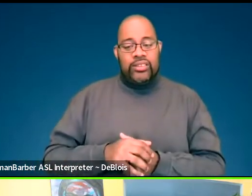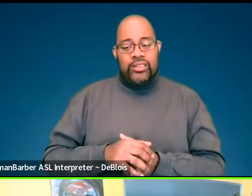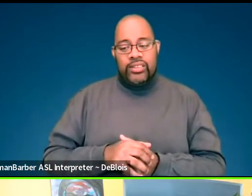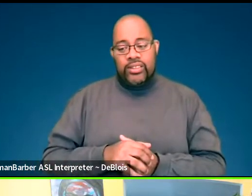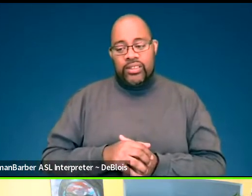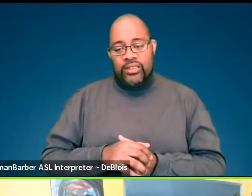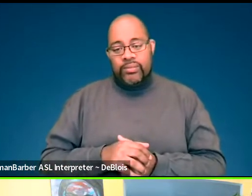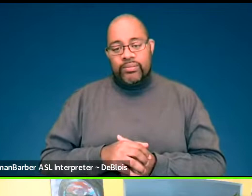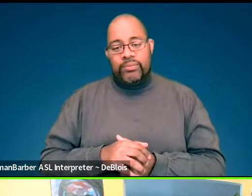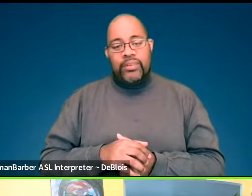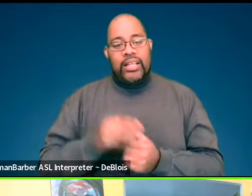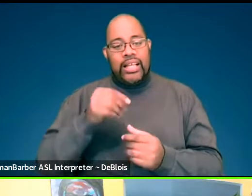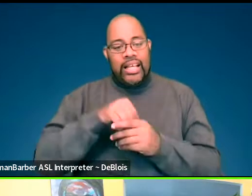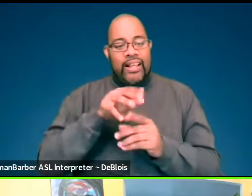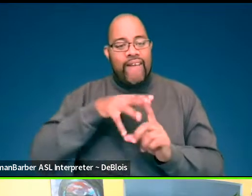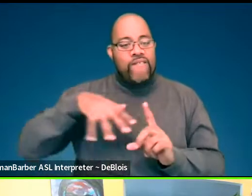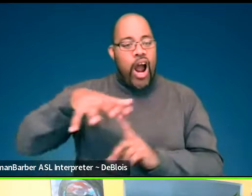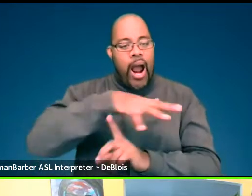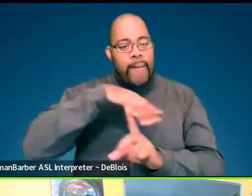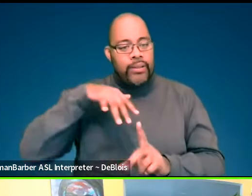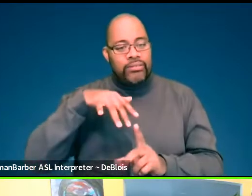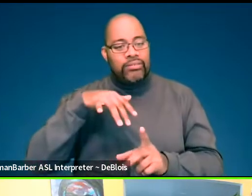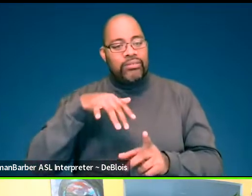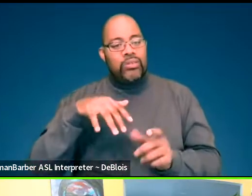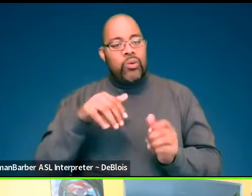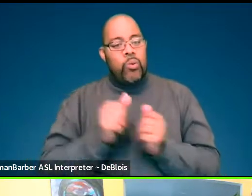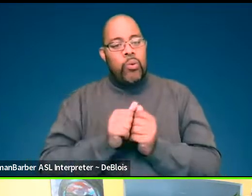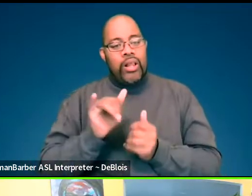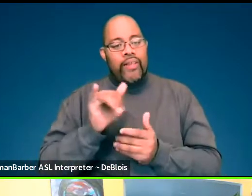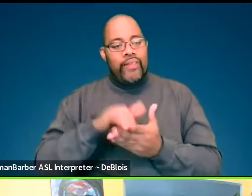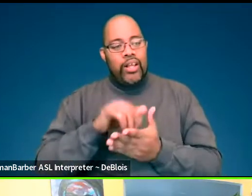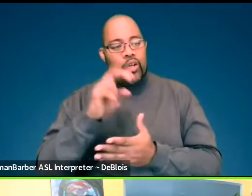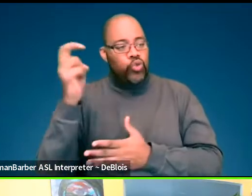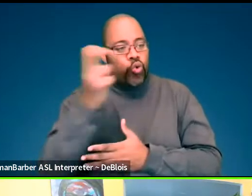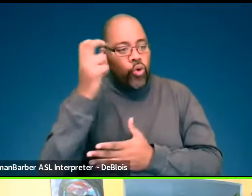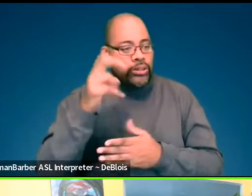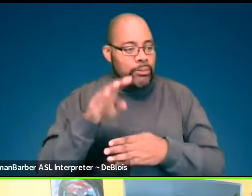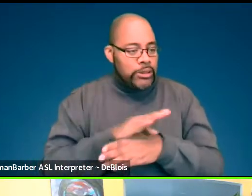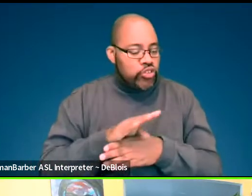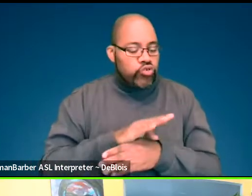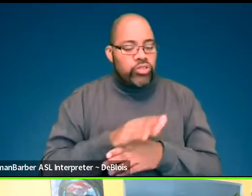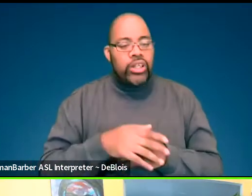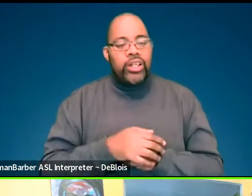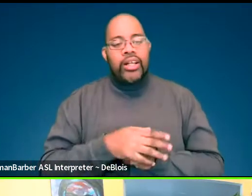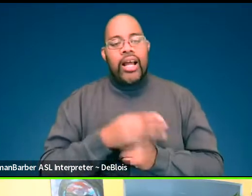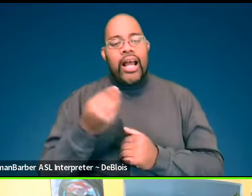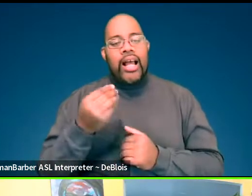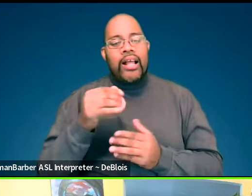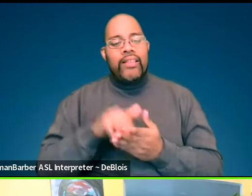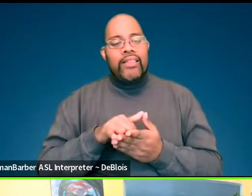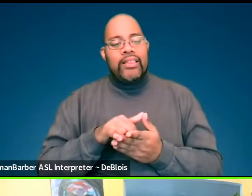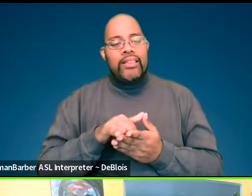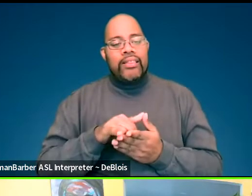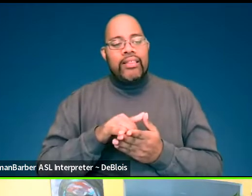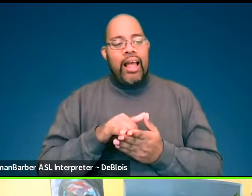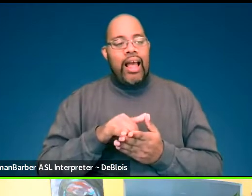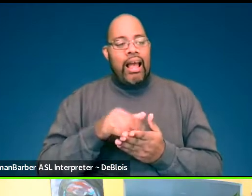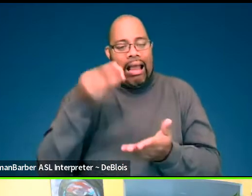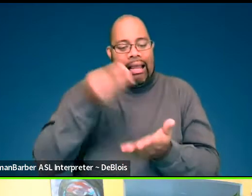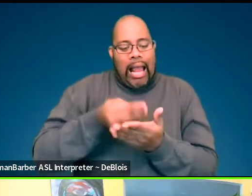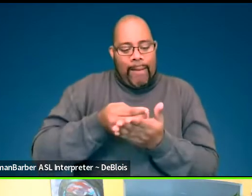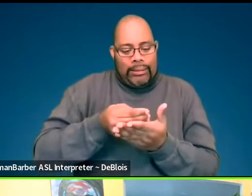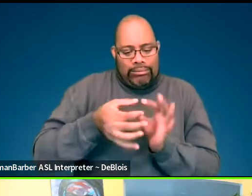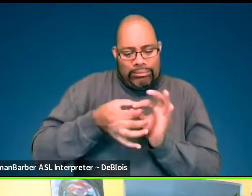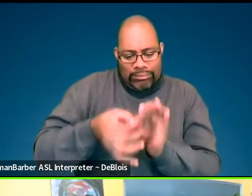an environment, I should say, especially within like the tourism industry and this sort of capitalist environment around